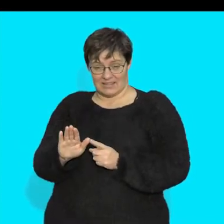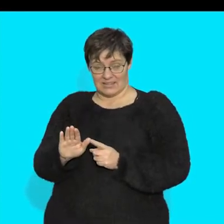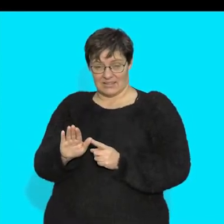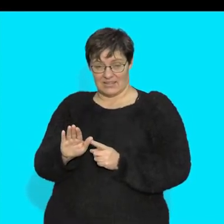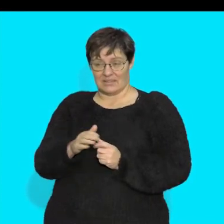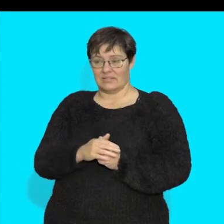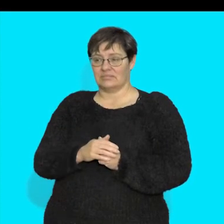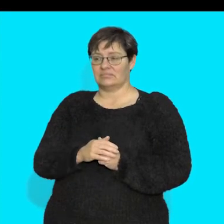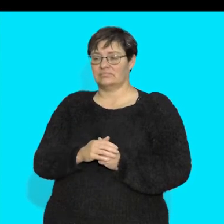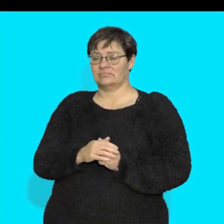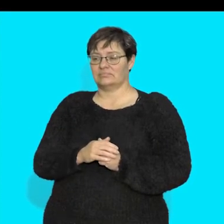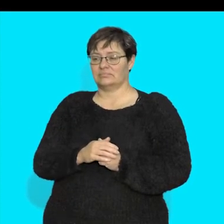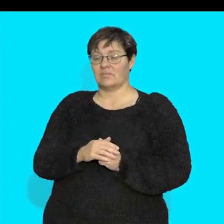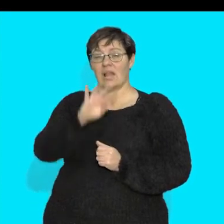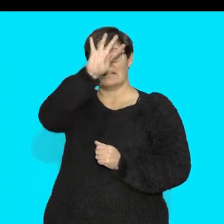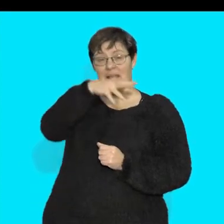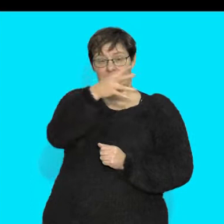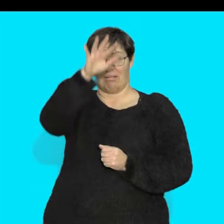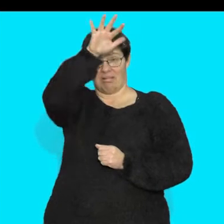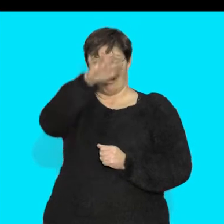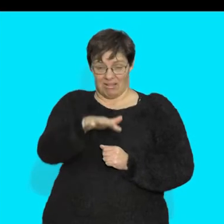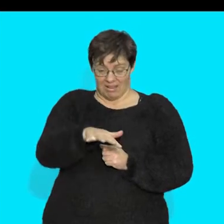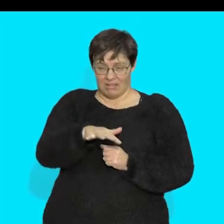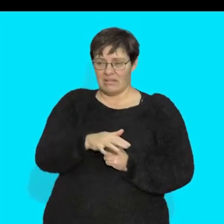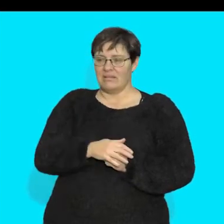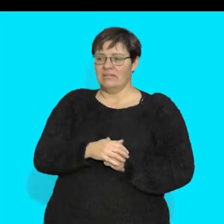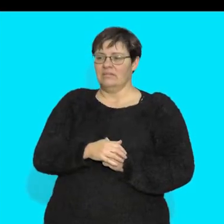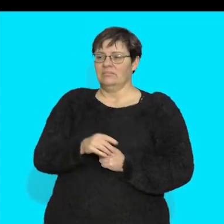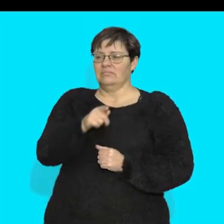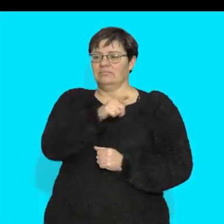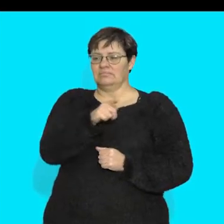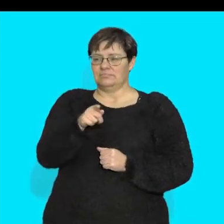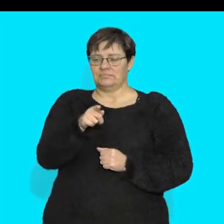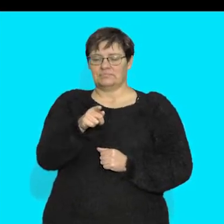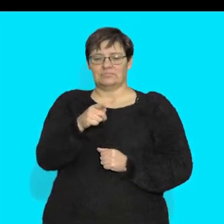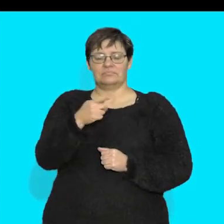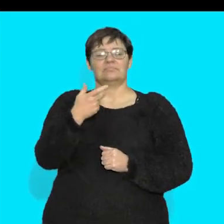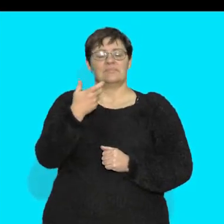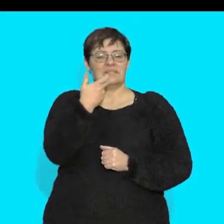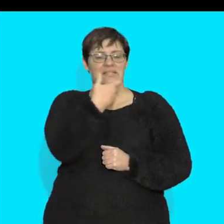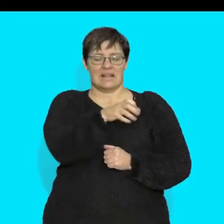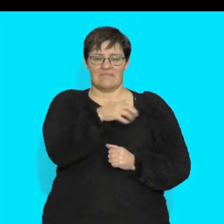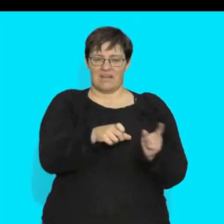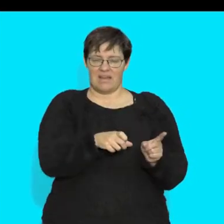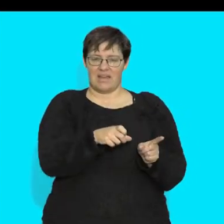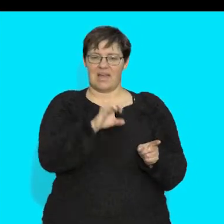down on the next slide, on this table of standard reduction tables, we've got a